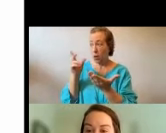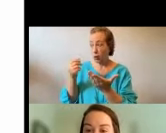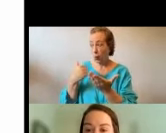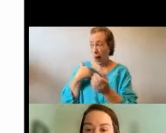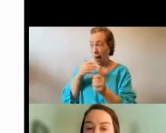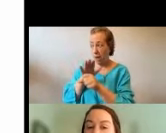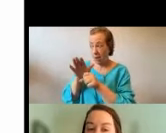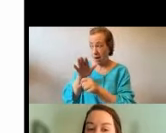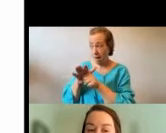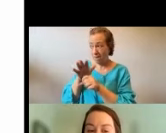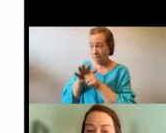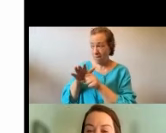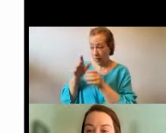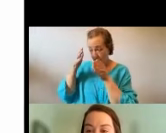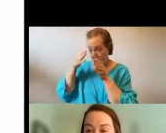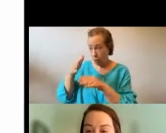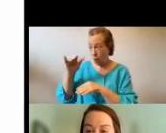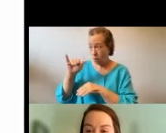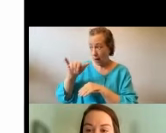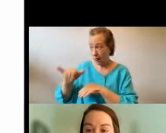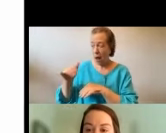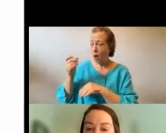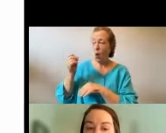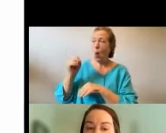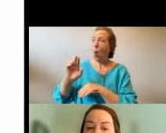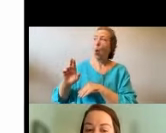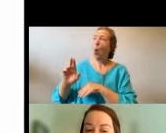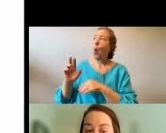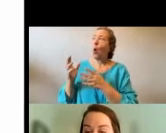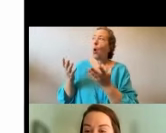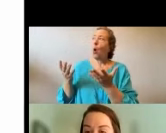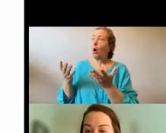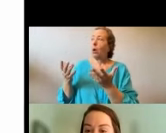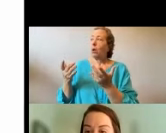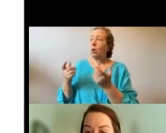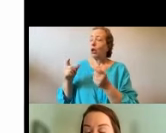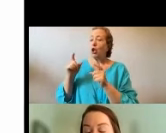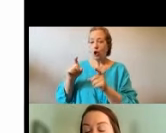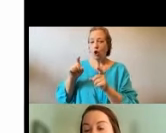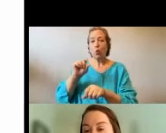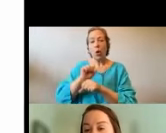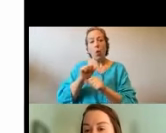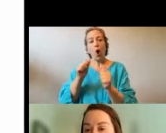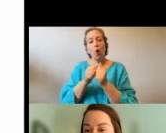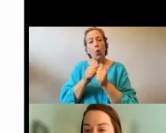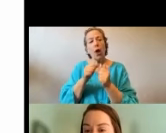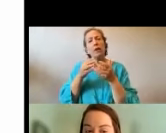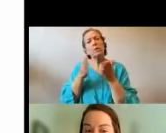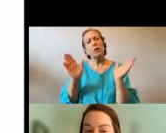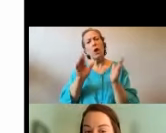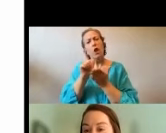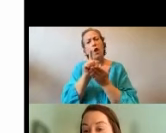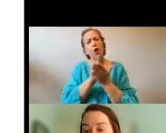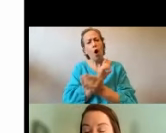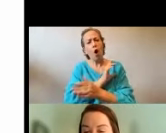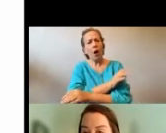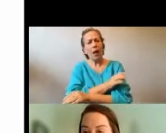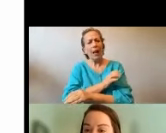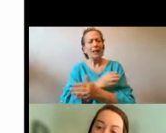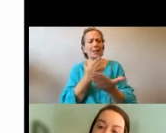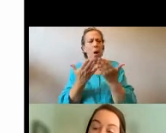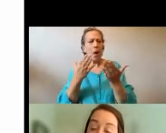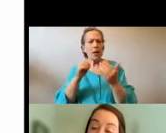should folks look broadly to law school clinics, recognizing that they might do a lot of legal, civil legal services that may not be specific